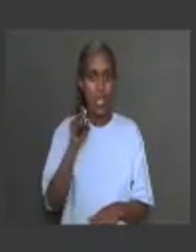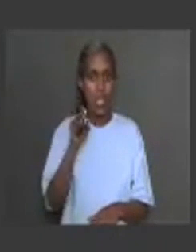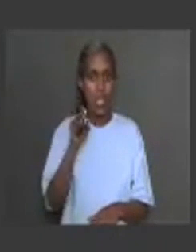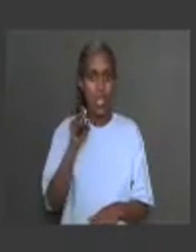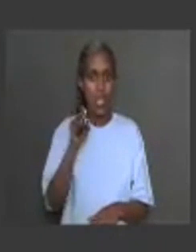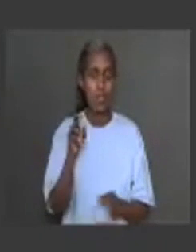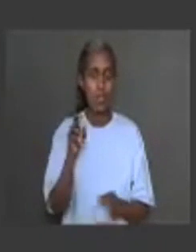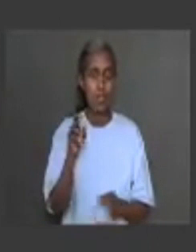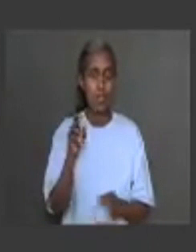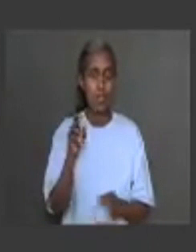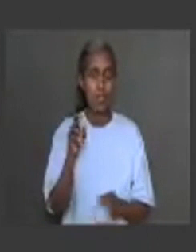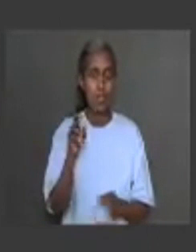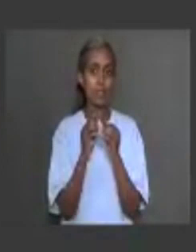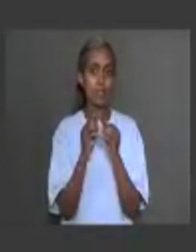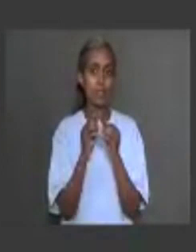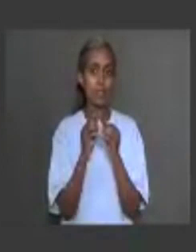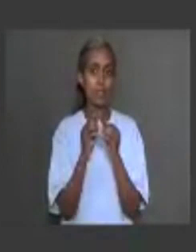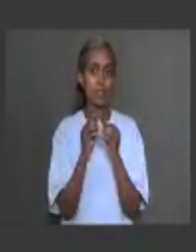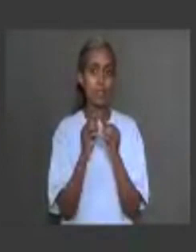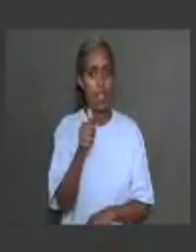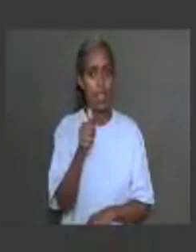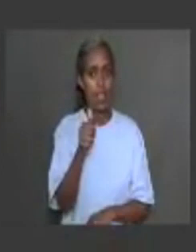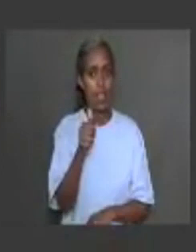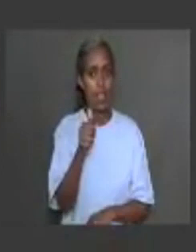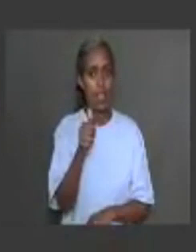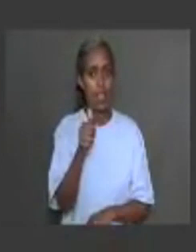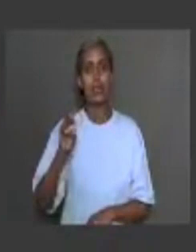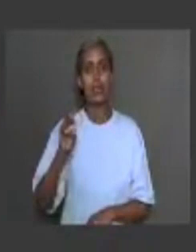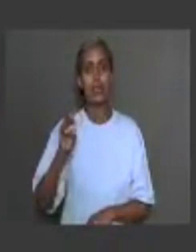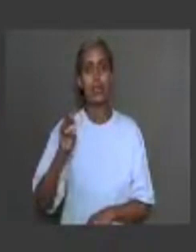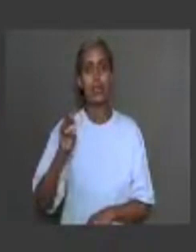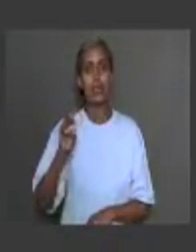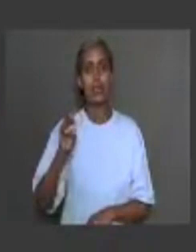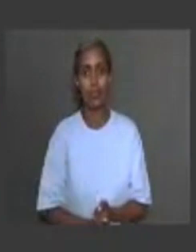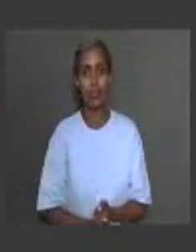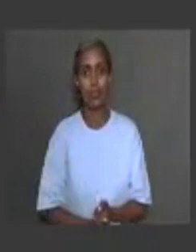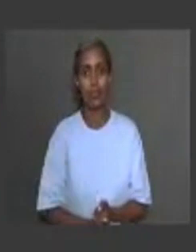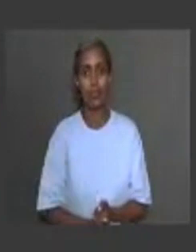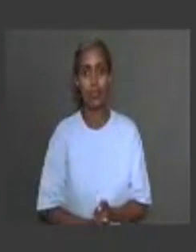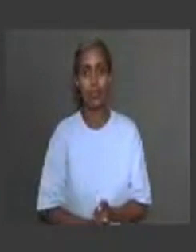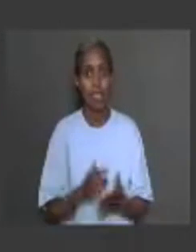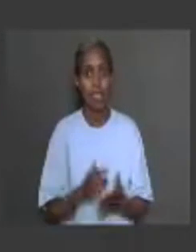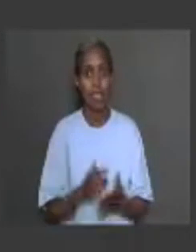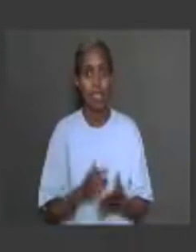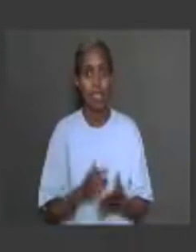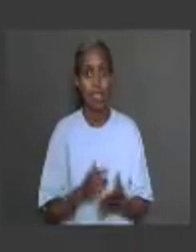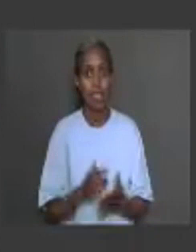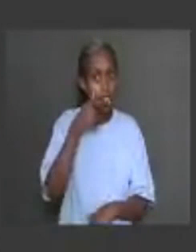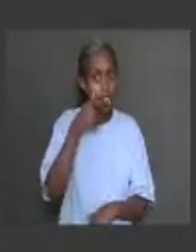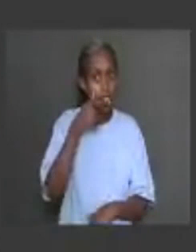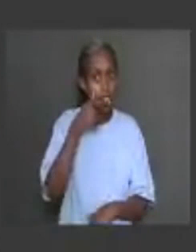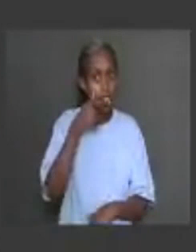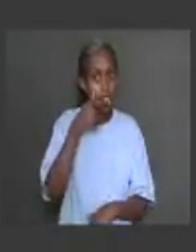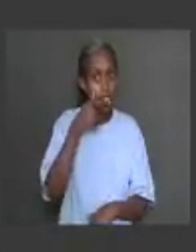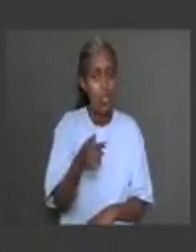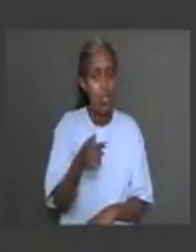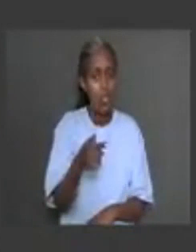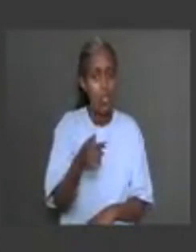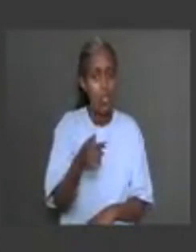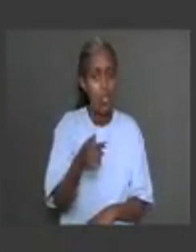plus a sub 0. This is called a